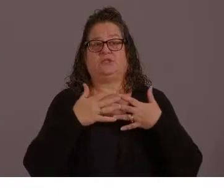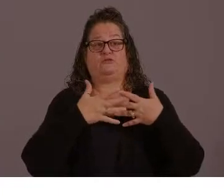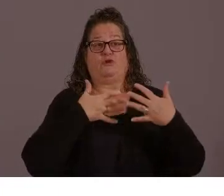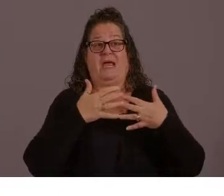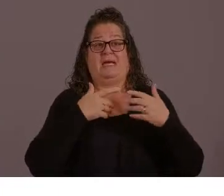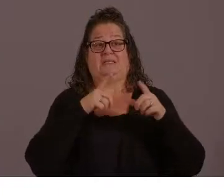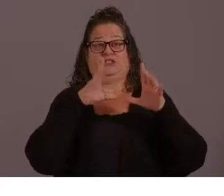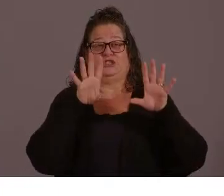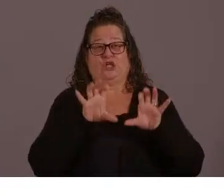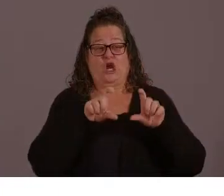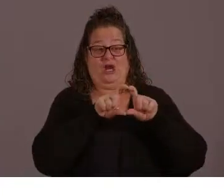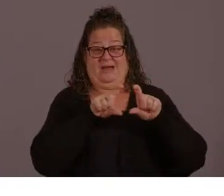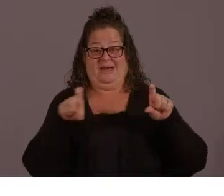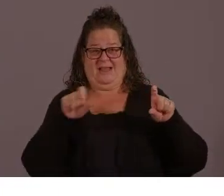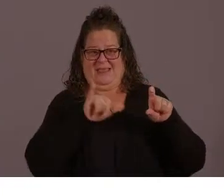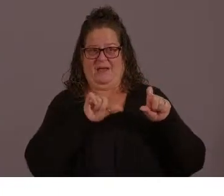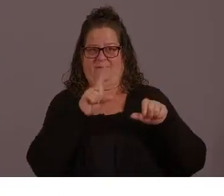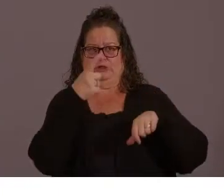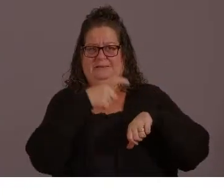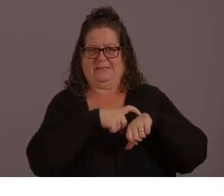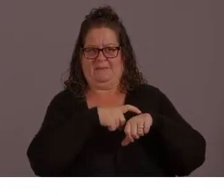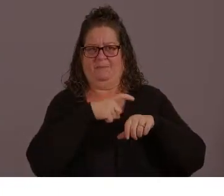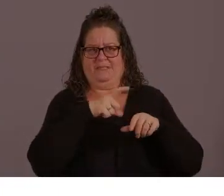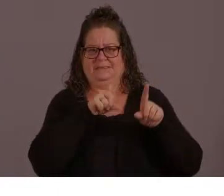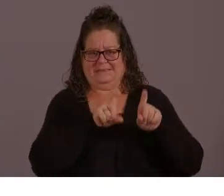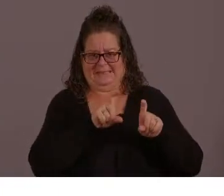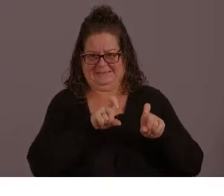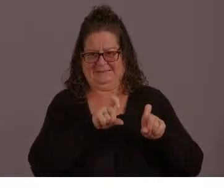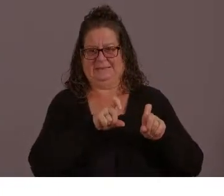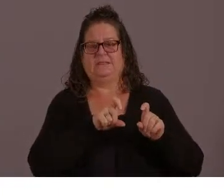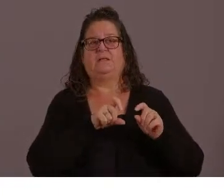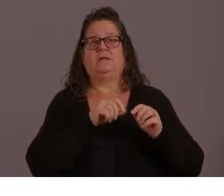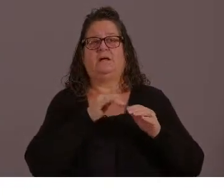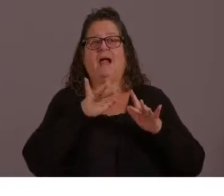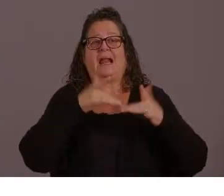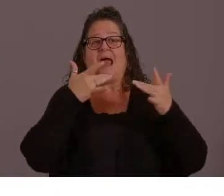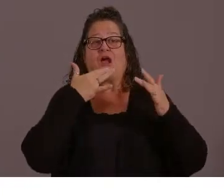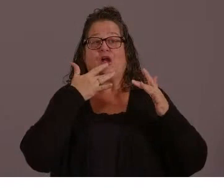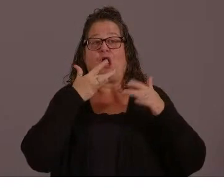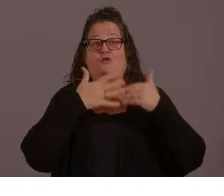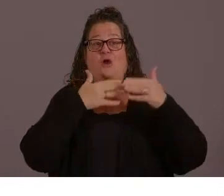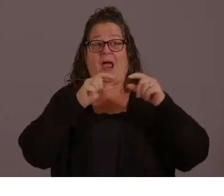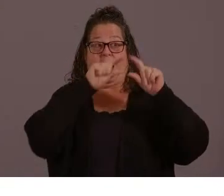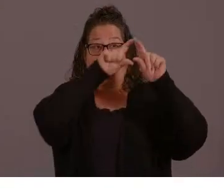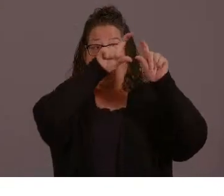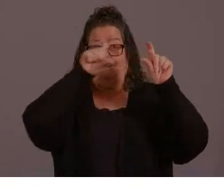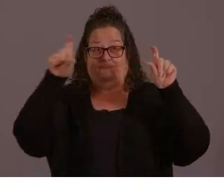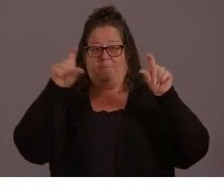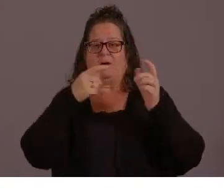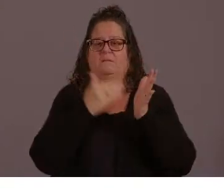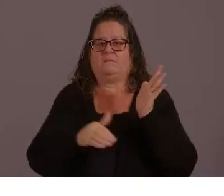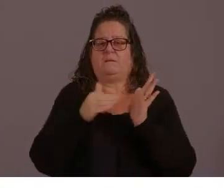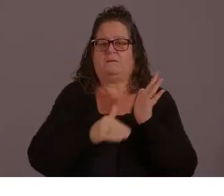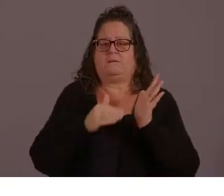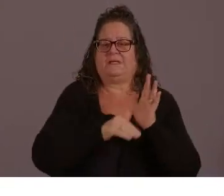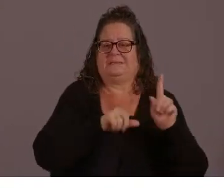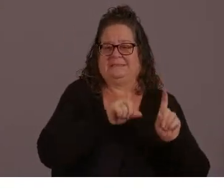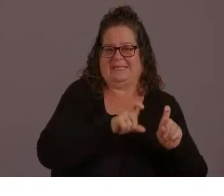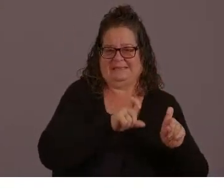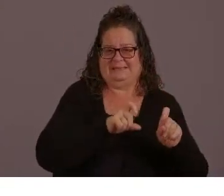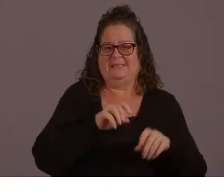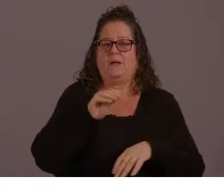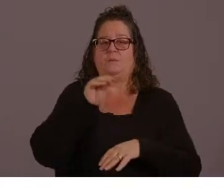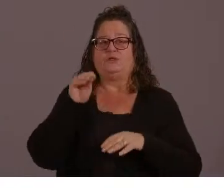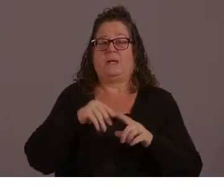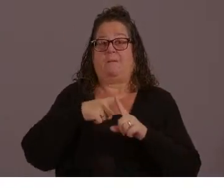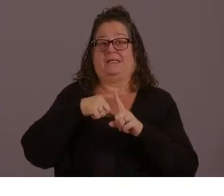bars are those with repeat tests. But you can see that the percent positivity has decreased over the last 10 weeks. When we